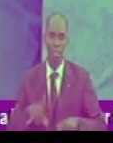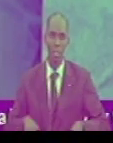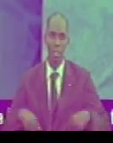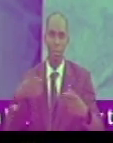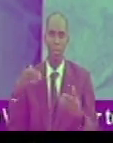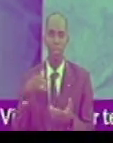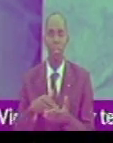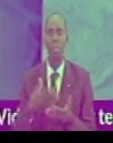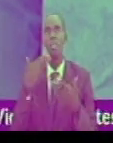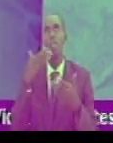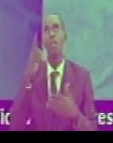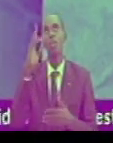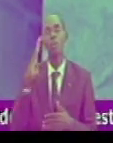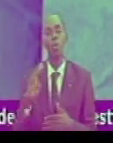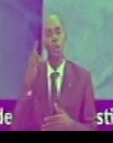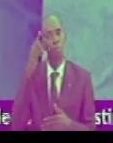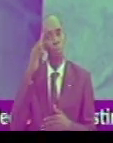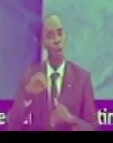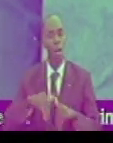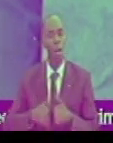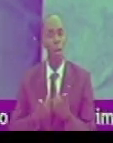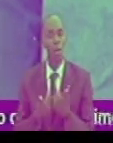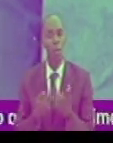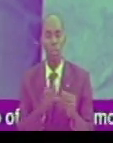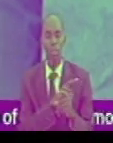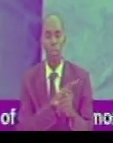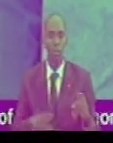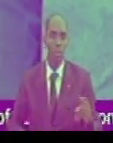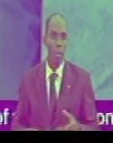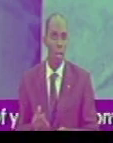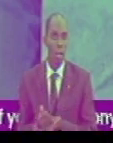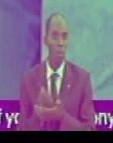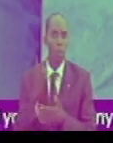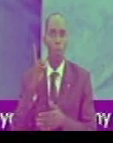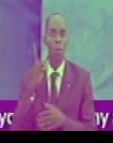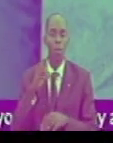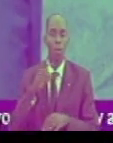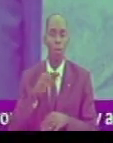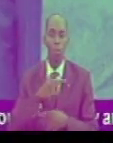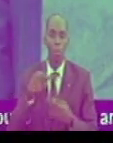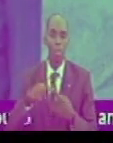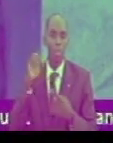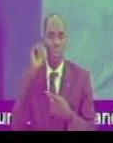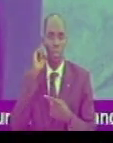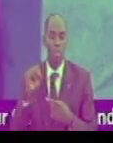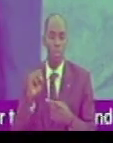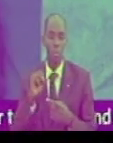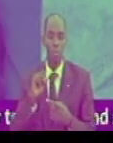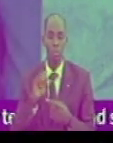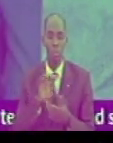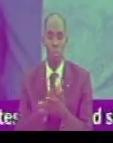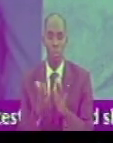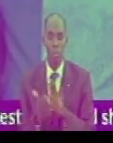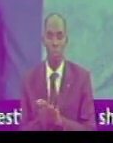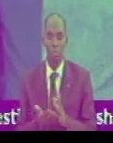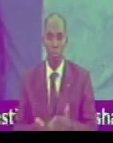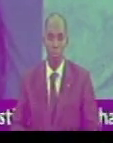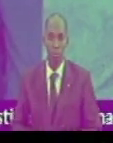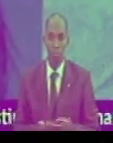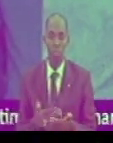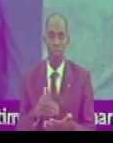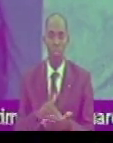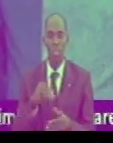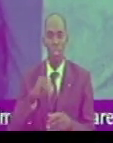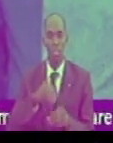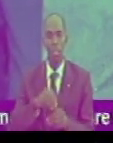Christ, 2013, when I was in just one. I prayed earnestly that, God, I want to know more of you. Then when